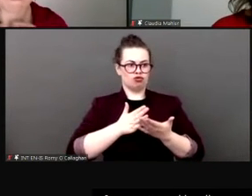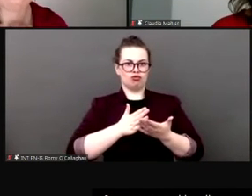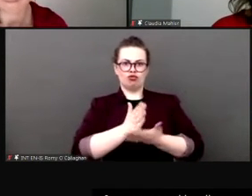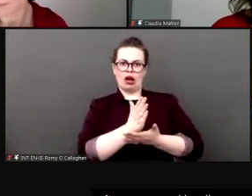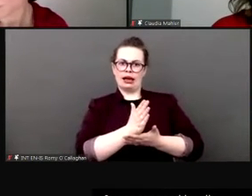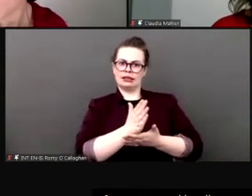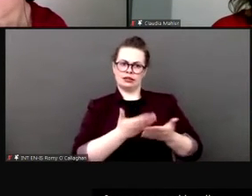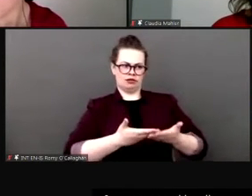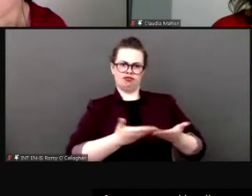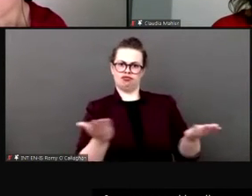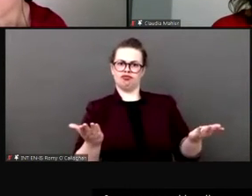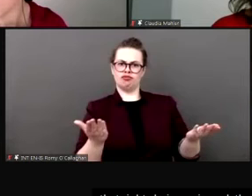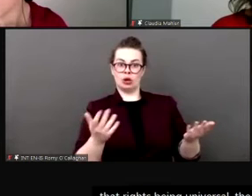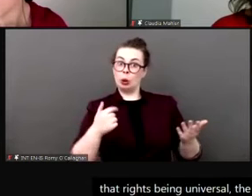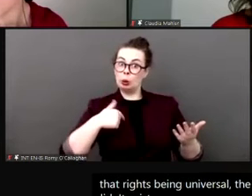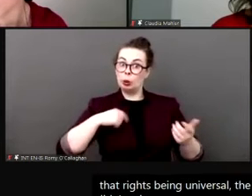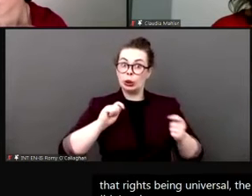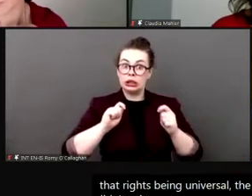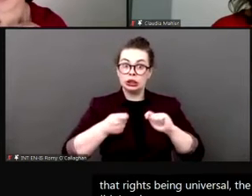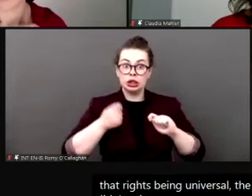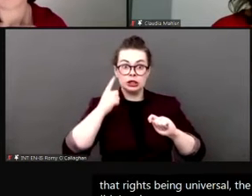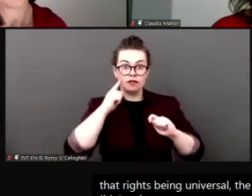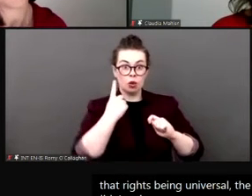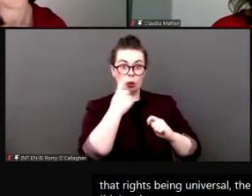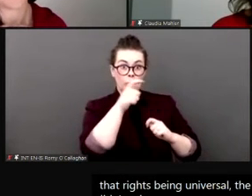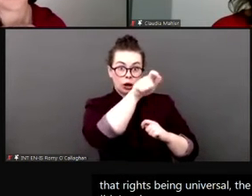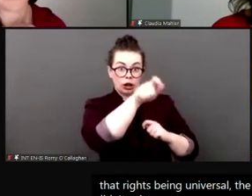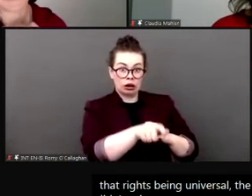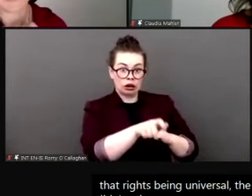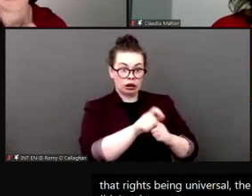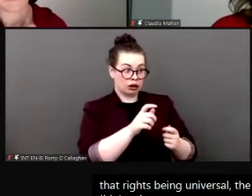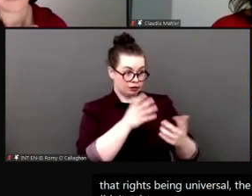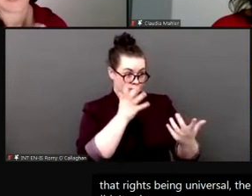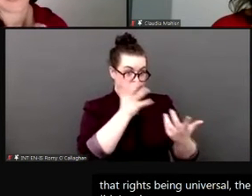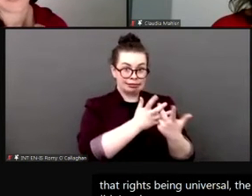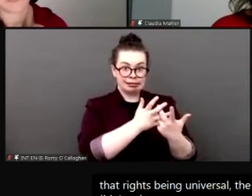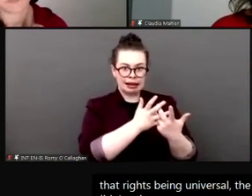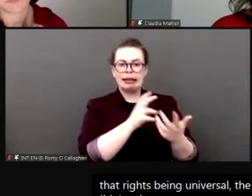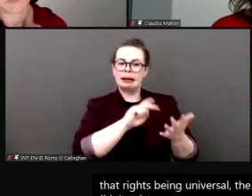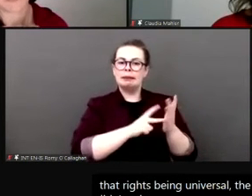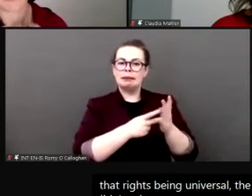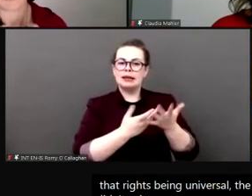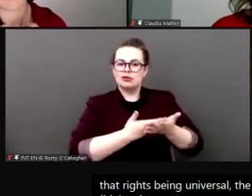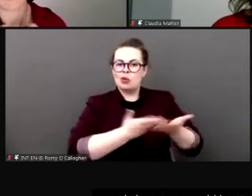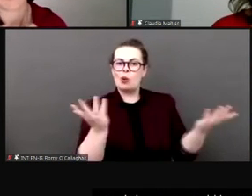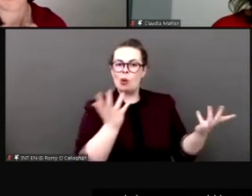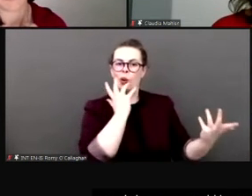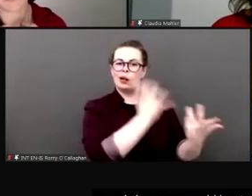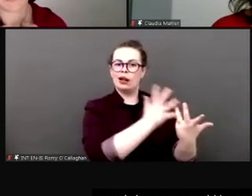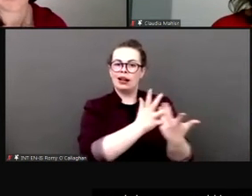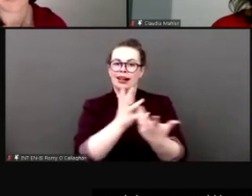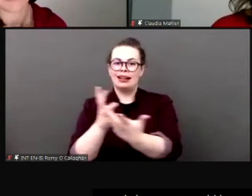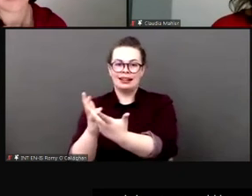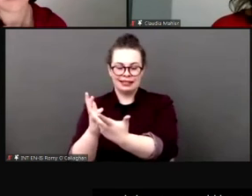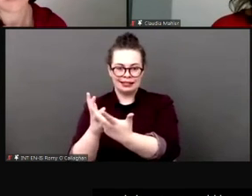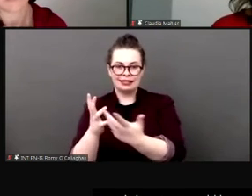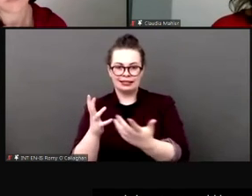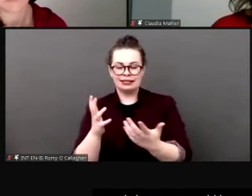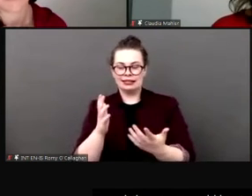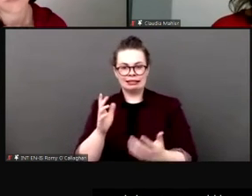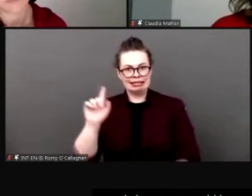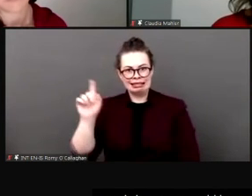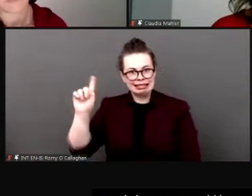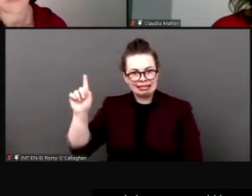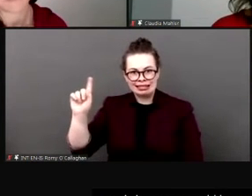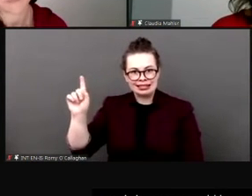or existing norms could be stretched to encompass the situation of people with disabilities. The real problematic